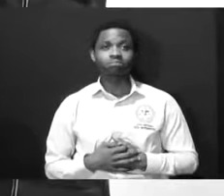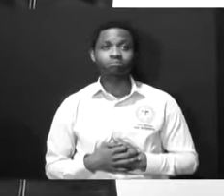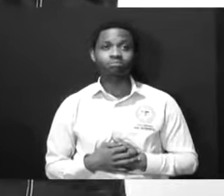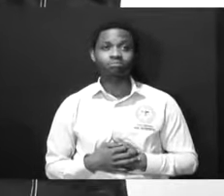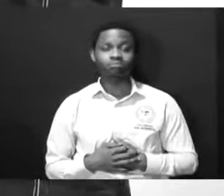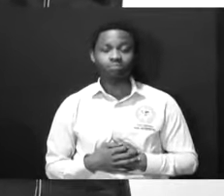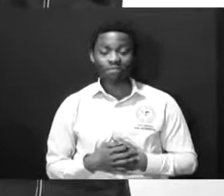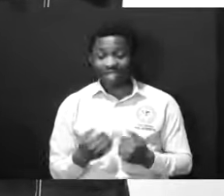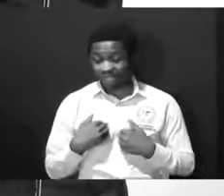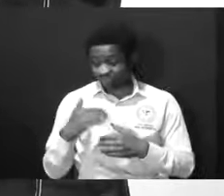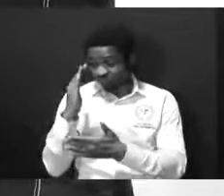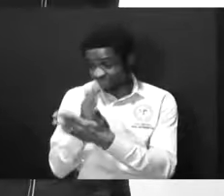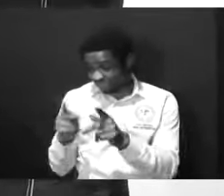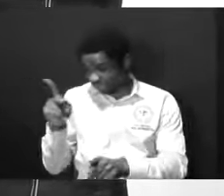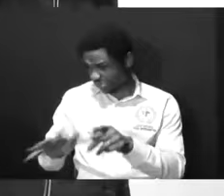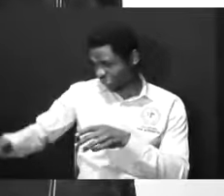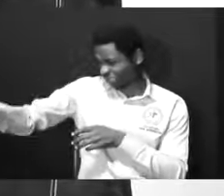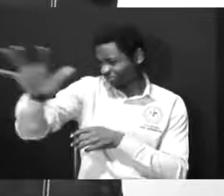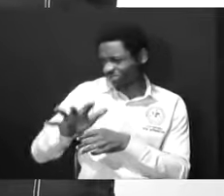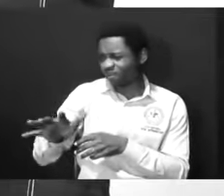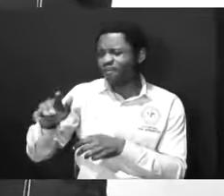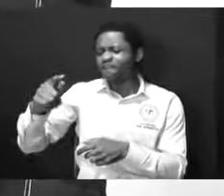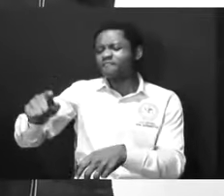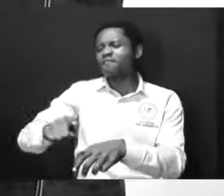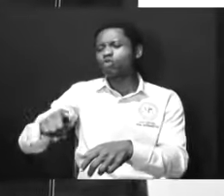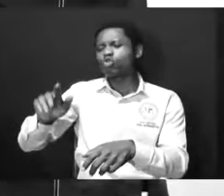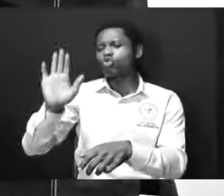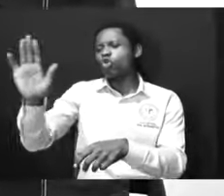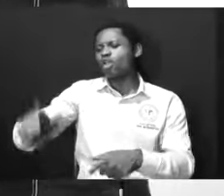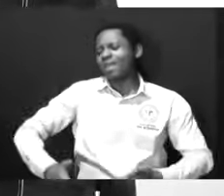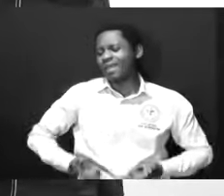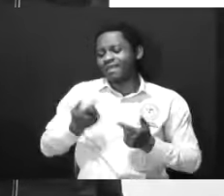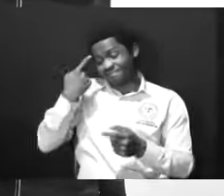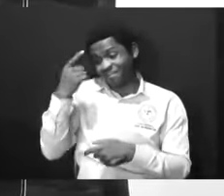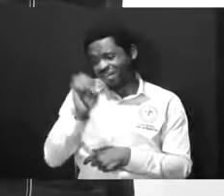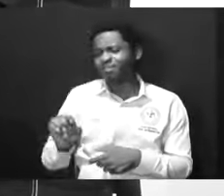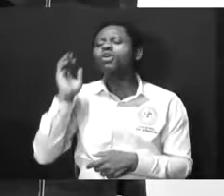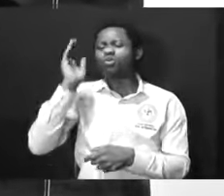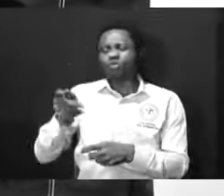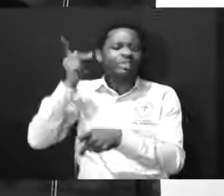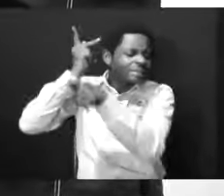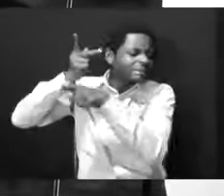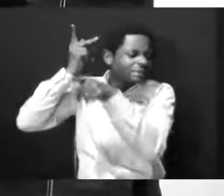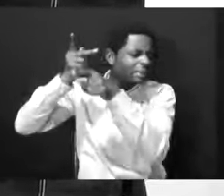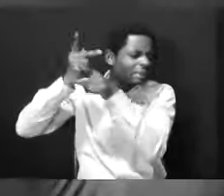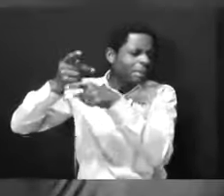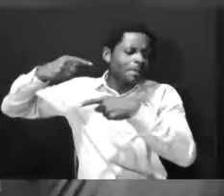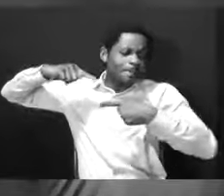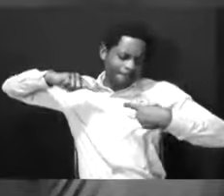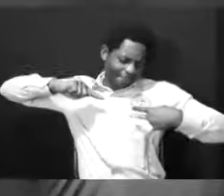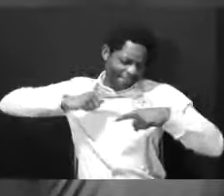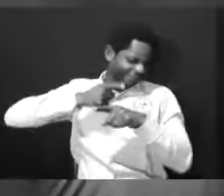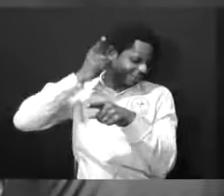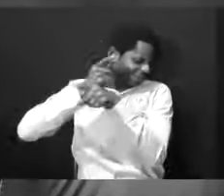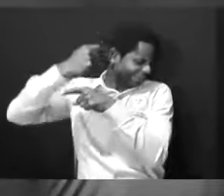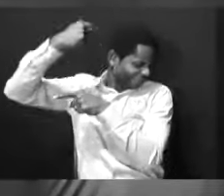that for the rest of their life. You see, when you bear a grudge, when you are nursing a grudge, or